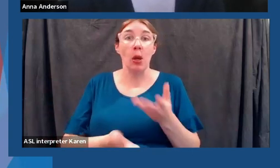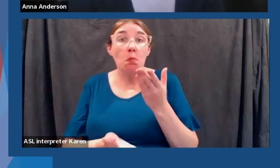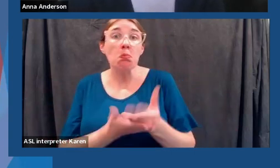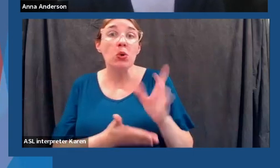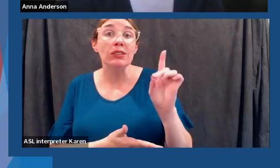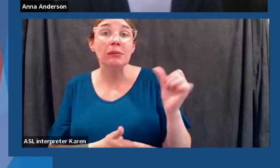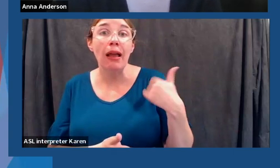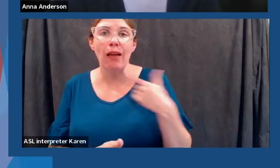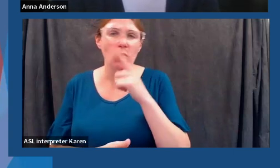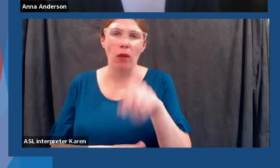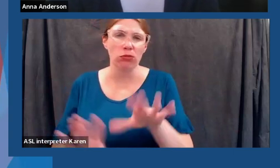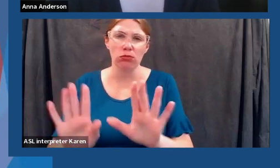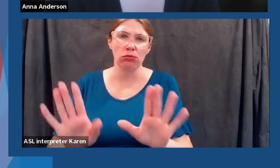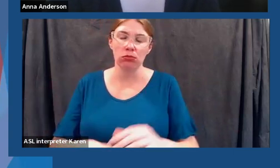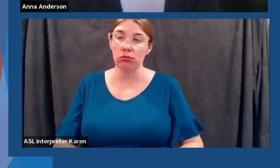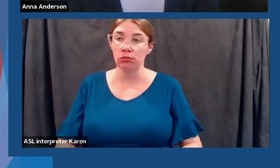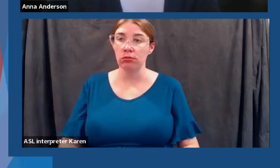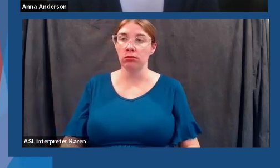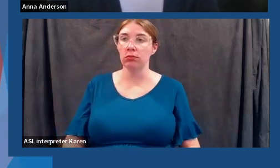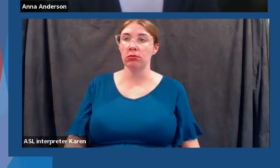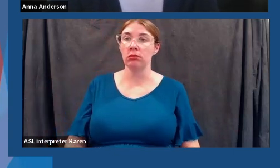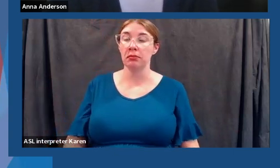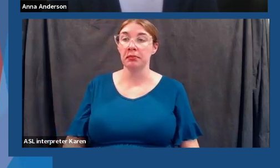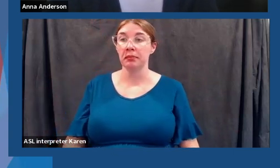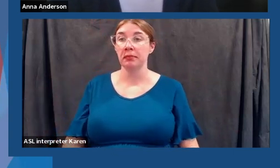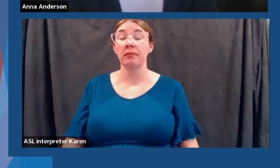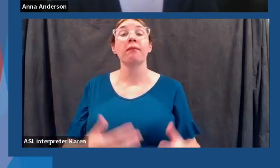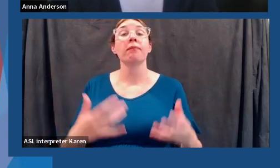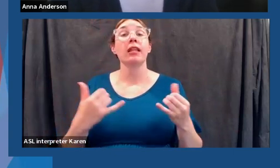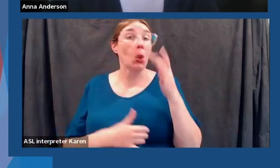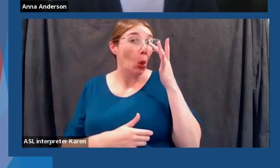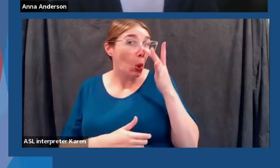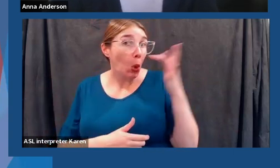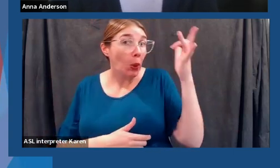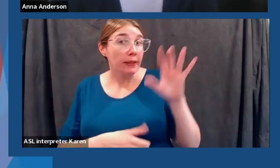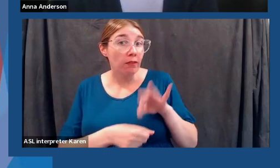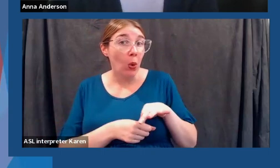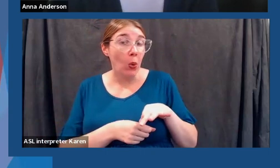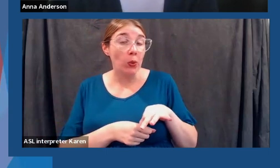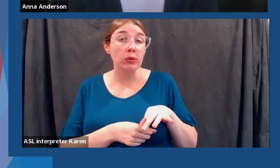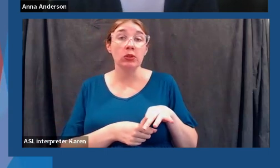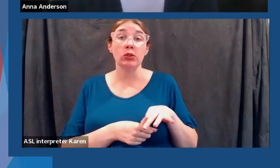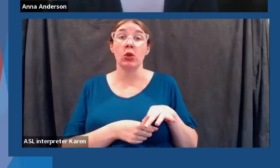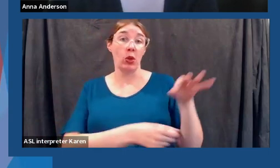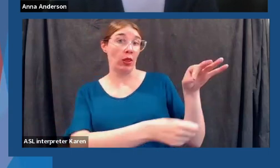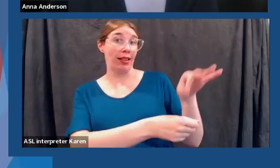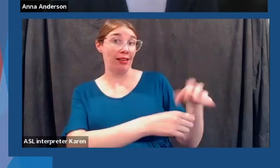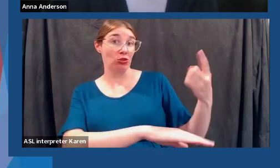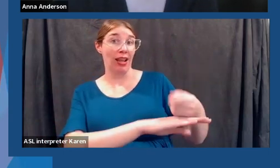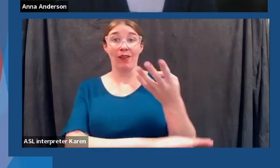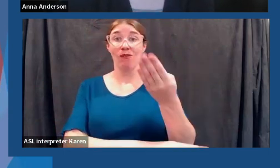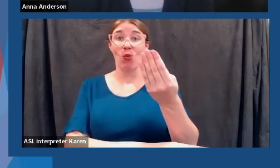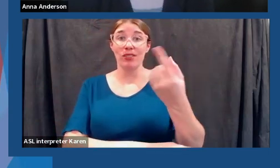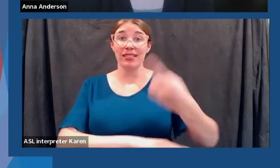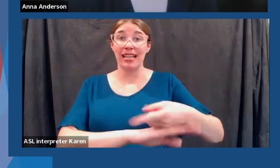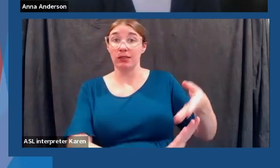like that. There's also early voting, which is 14 days prior to the election day,